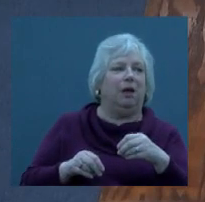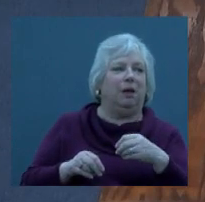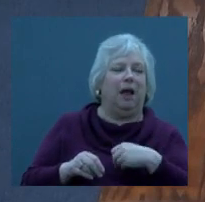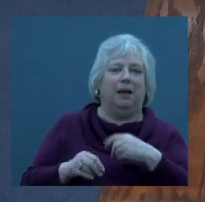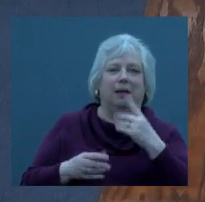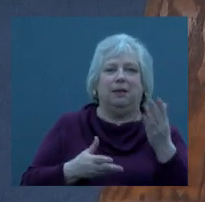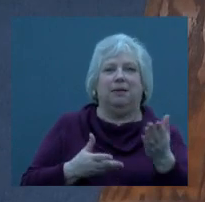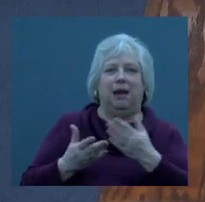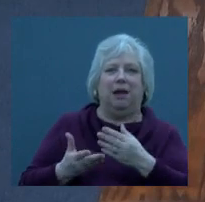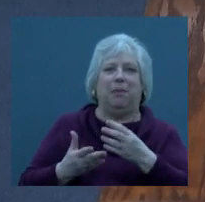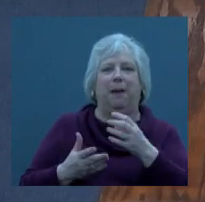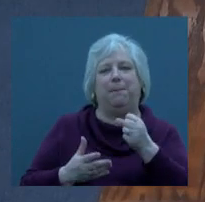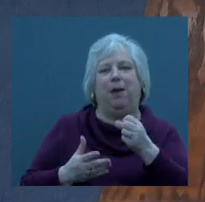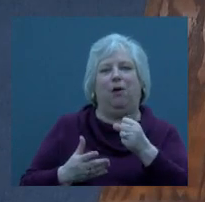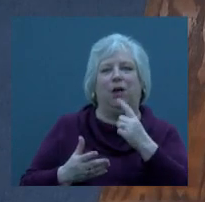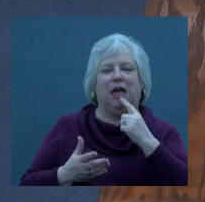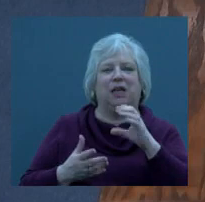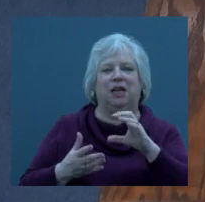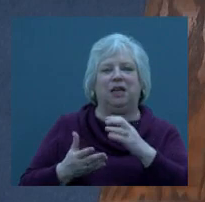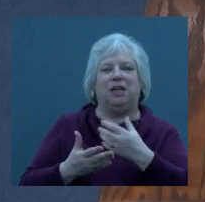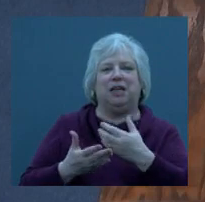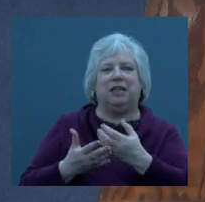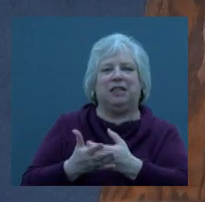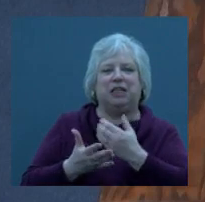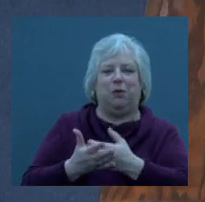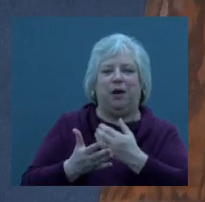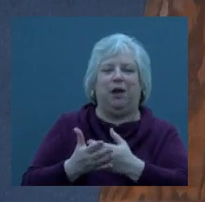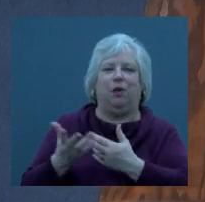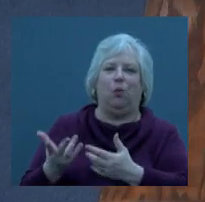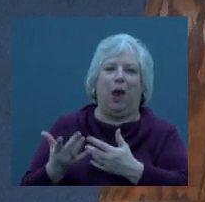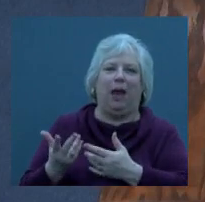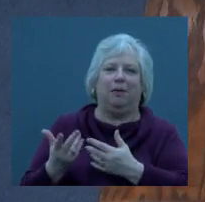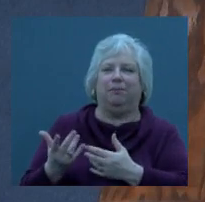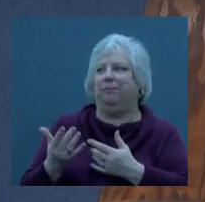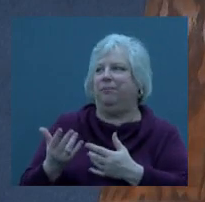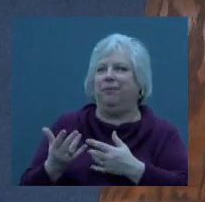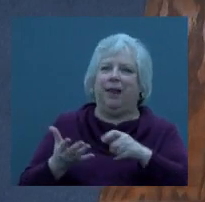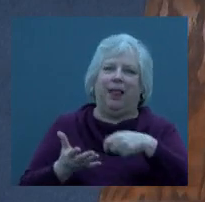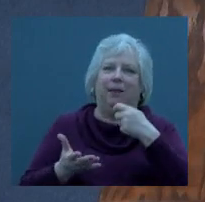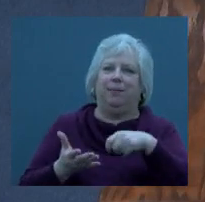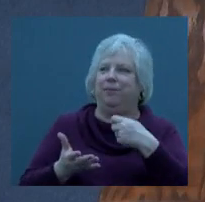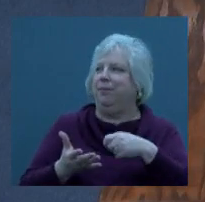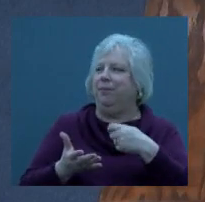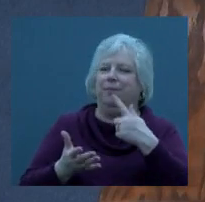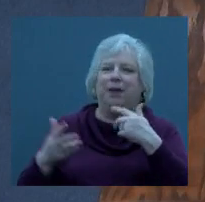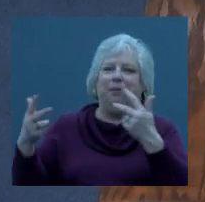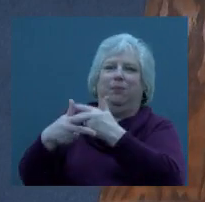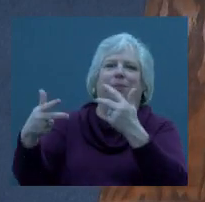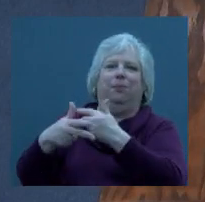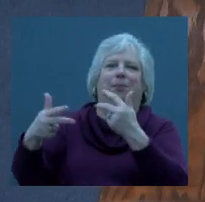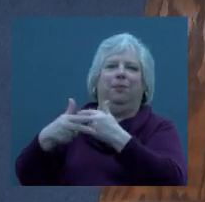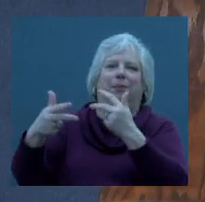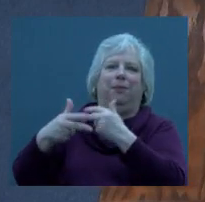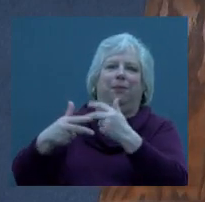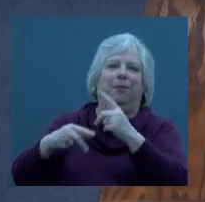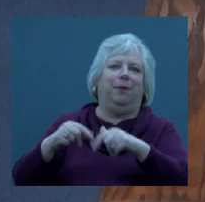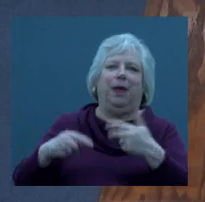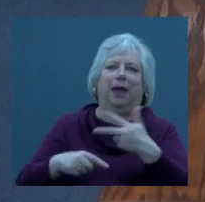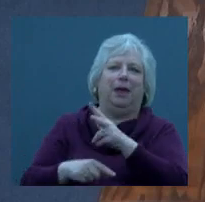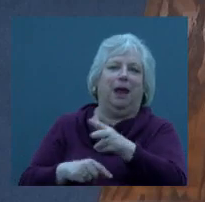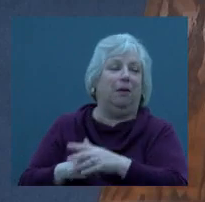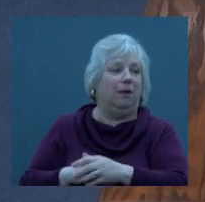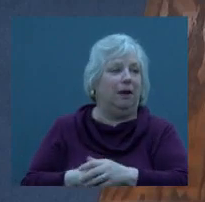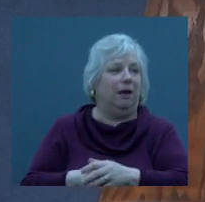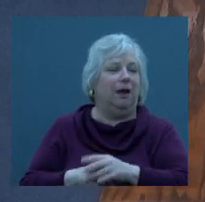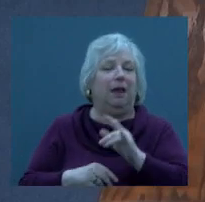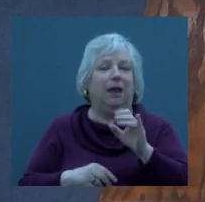and Cheerios with me and just wait so I can have my breakfast, because I'm not getting out. I'm just not. It's not going to come. If he ever coughs up the